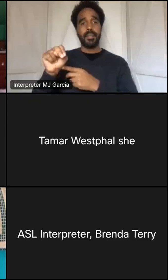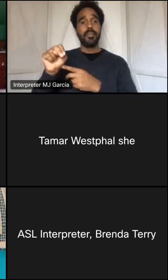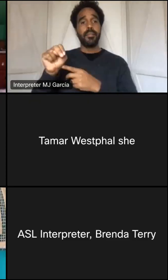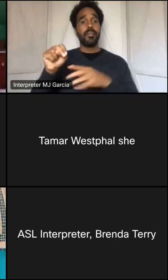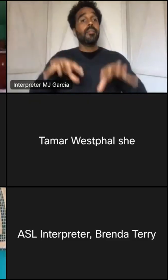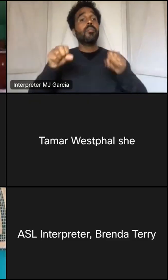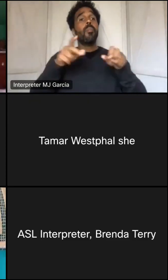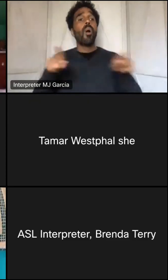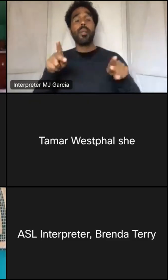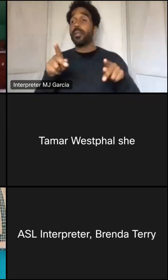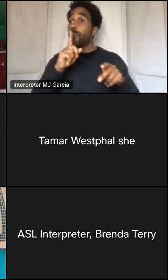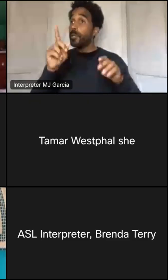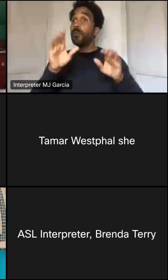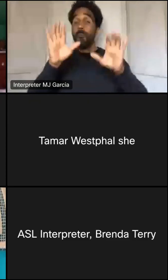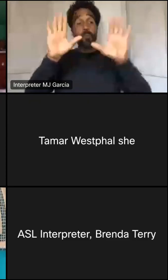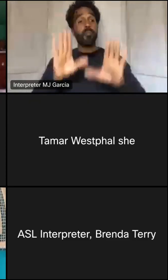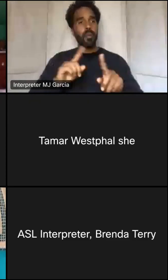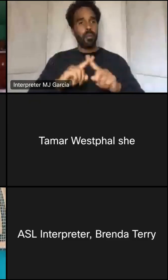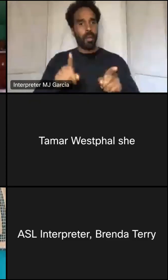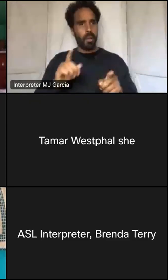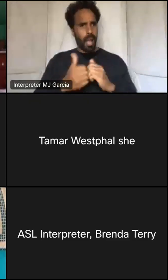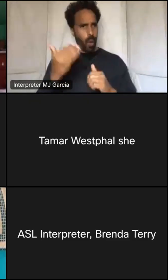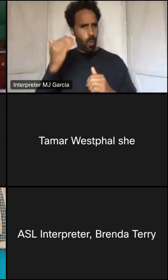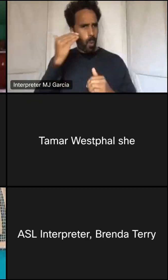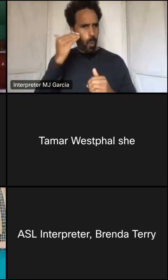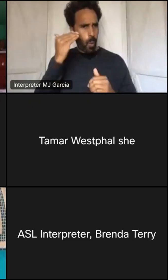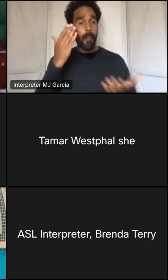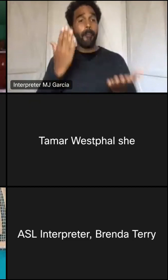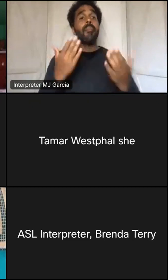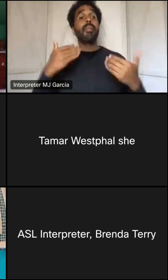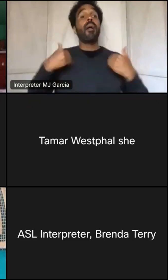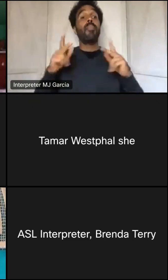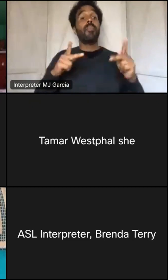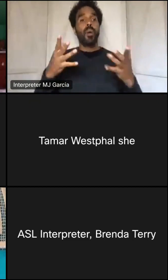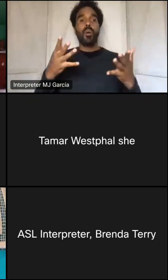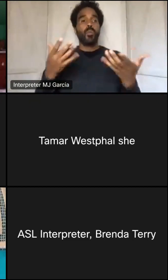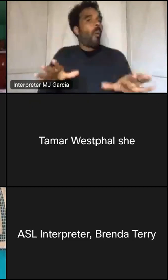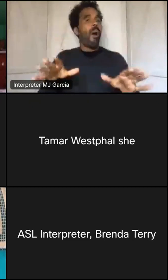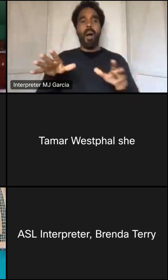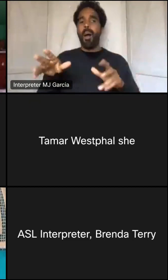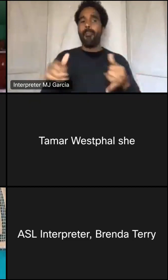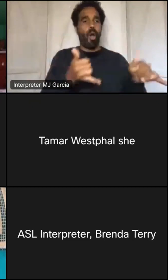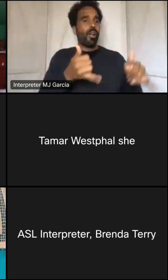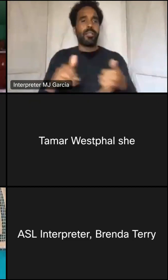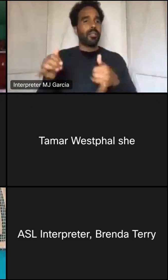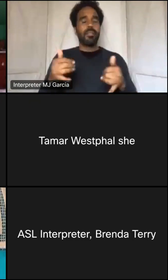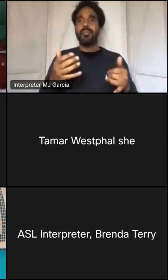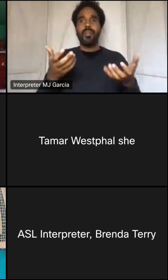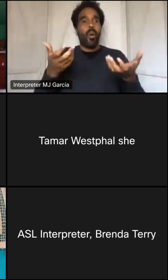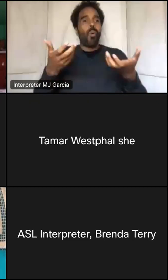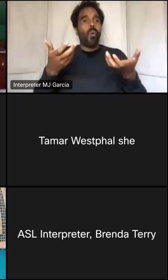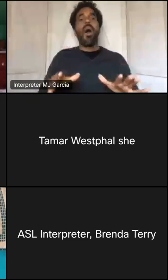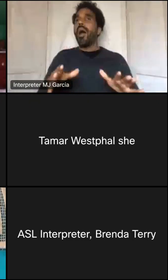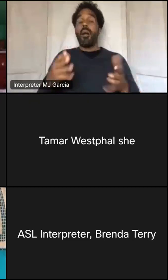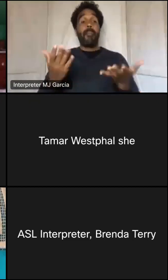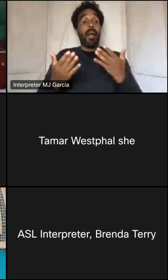Halloween party? How do you know the young people didn't want to just watch scary movies for the evening, right? Maybe they don't have money to buy a costume. Maybe